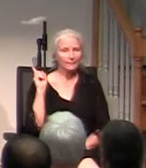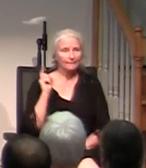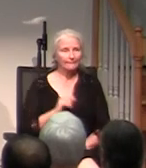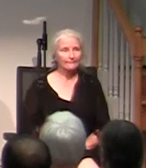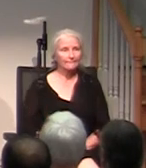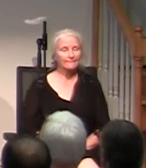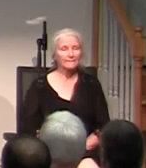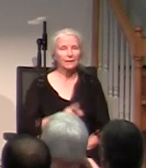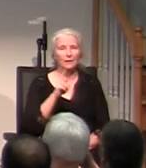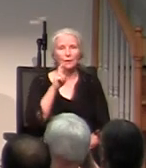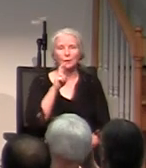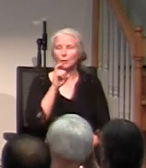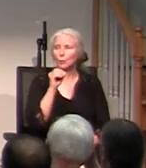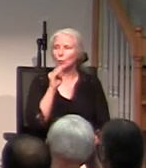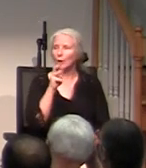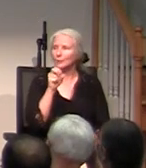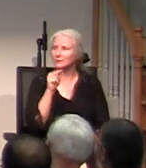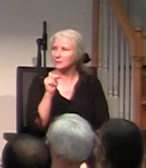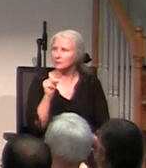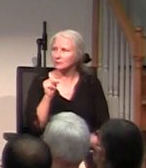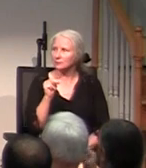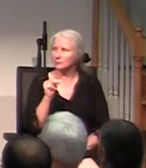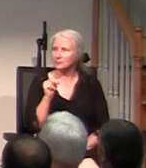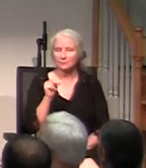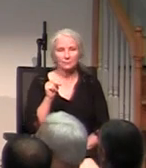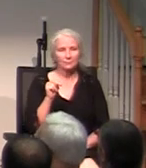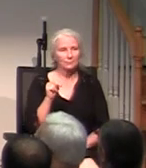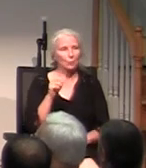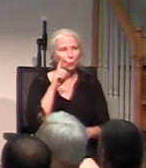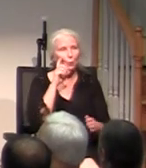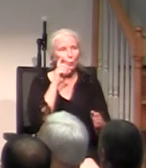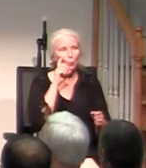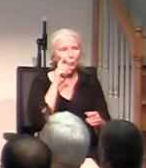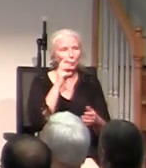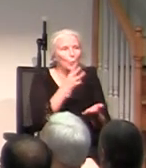So Robinson remembered this, not just because it was talked about. He was there.